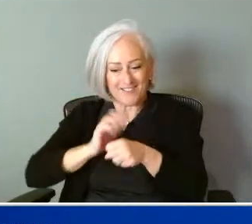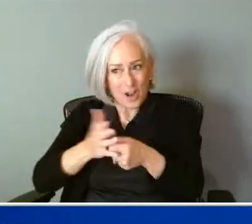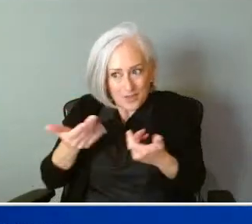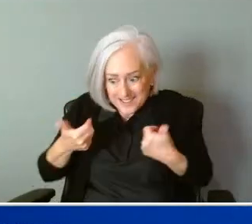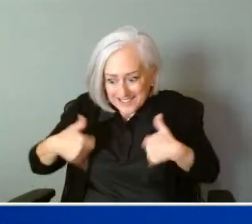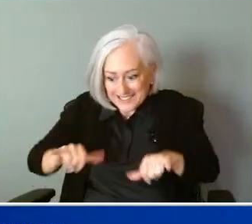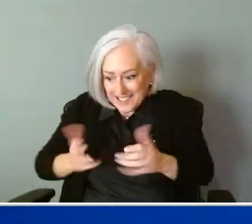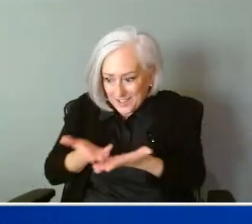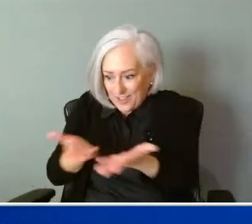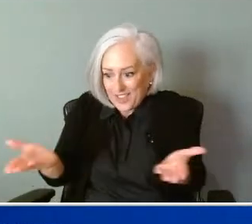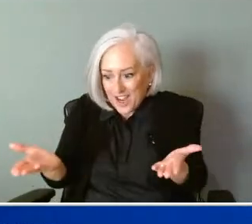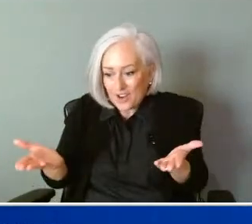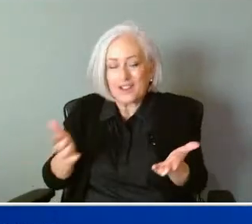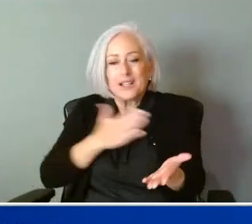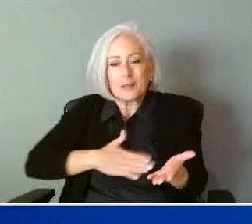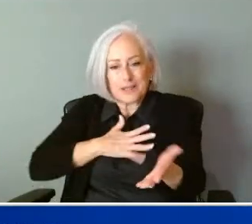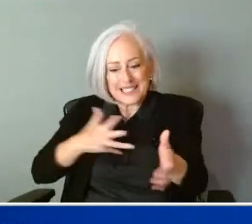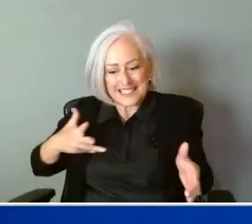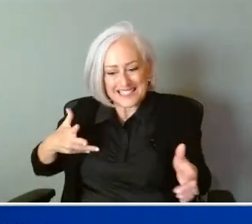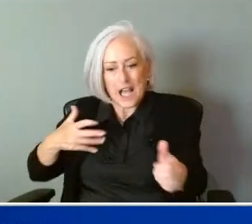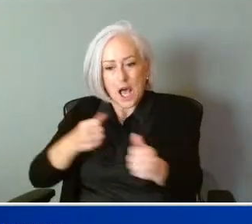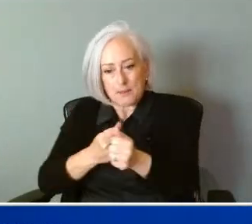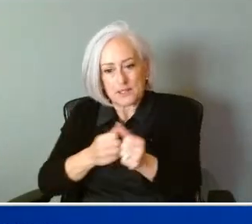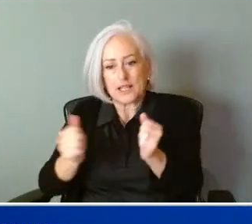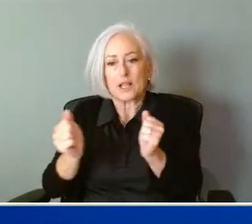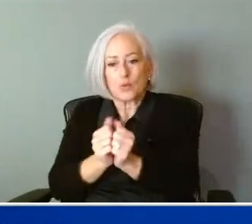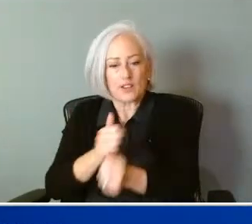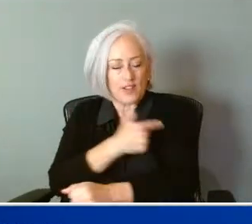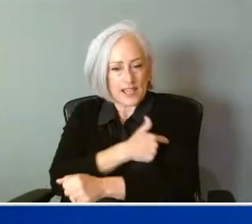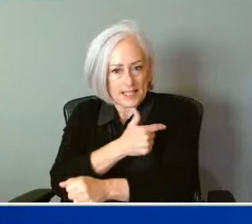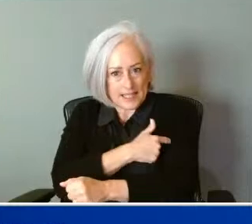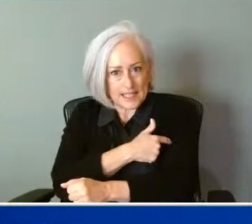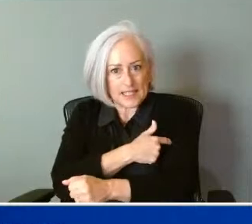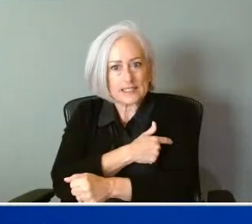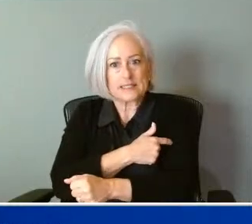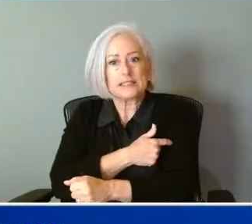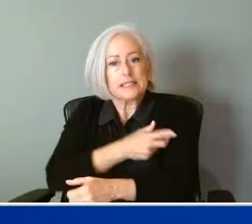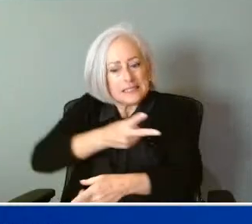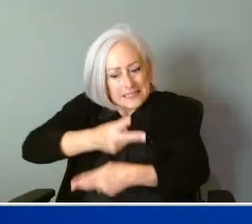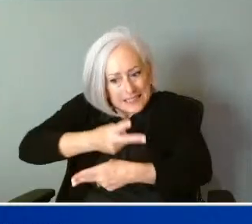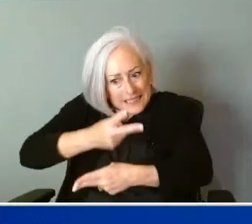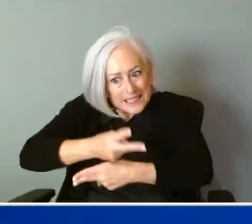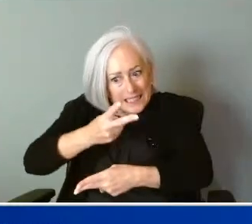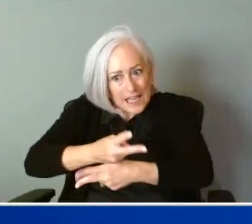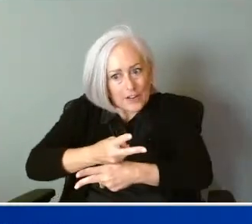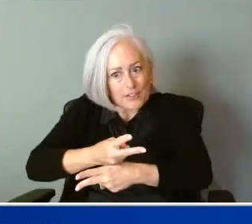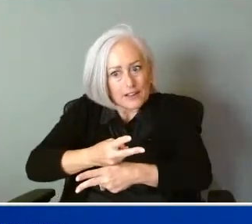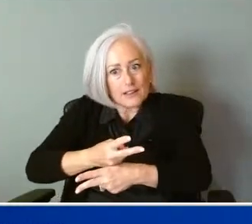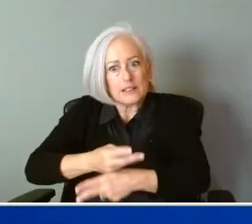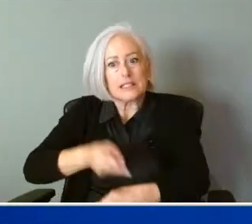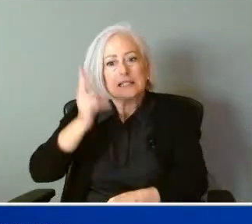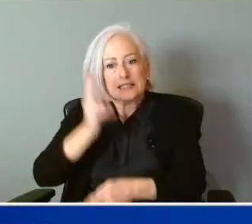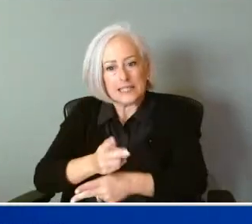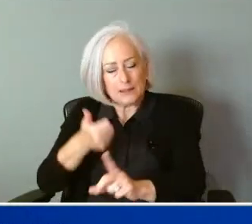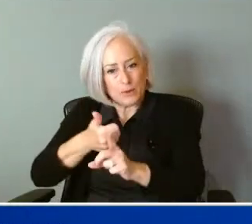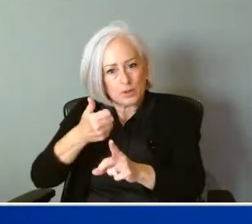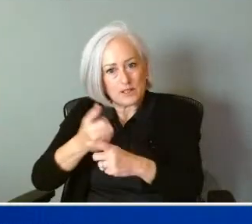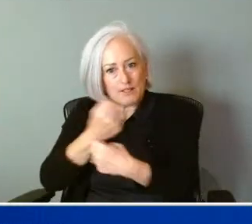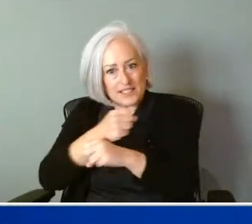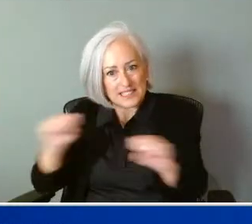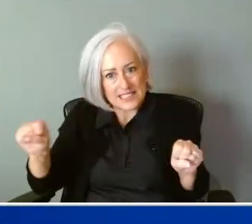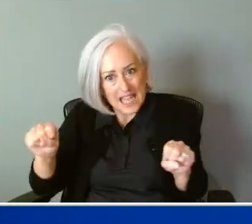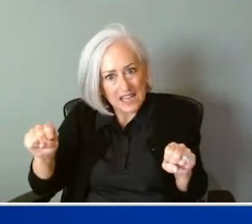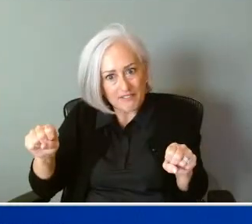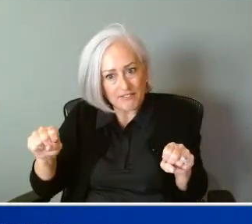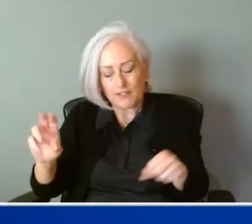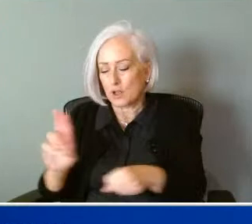Also take those extra precautions to keep yourself safe. If you have symptoms, get tested early. get on Paxlovid if you're able to, talk